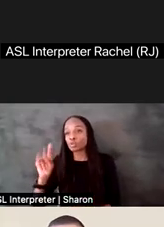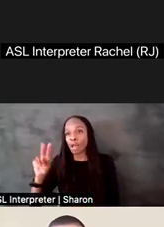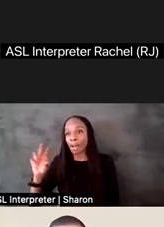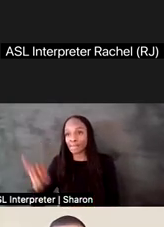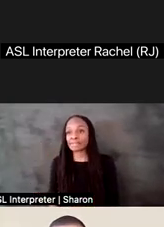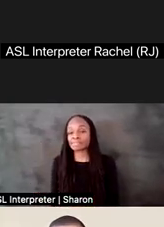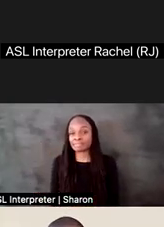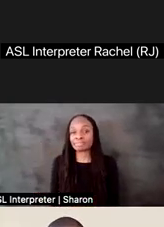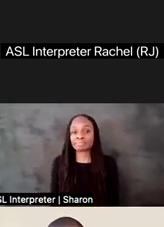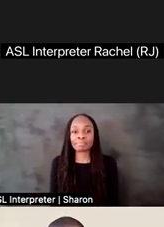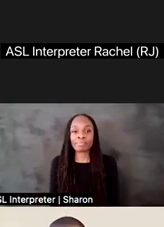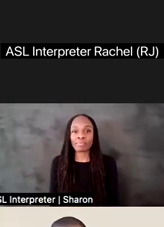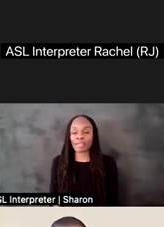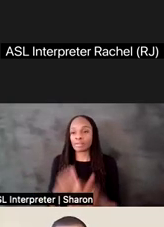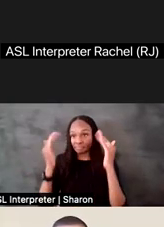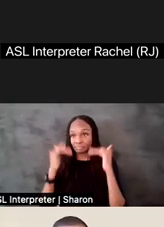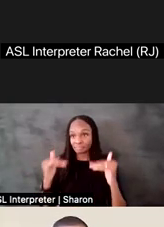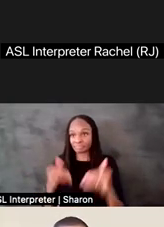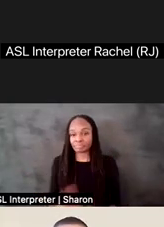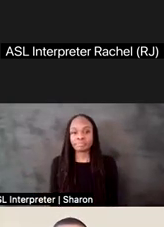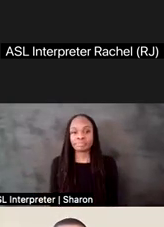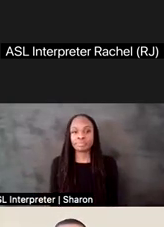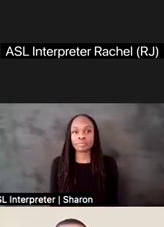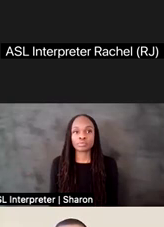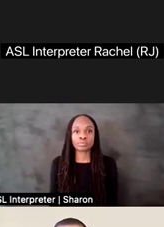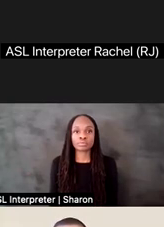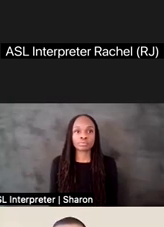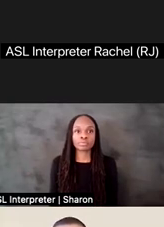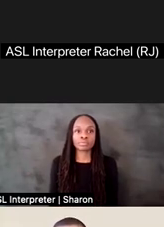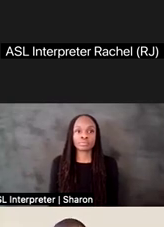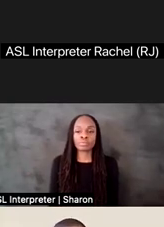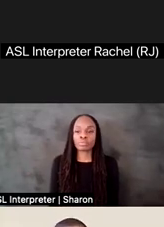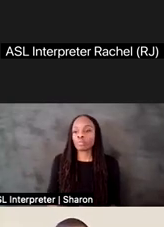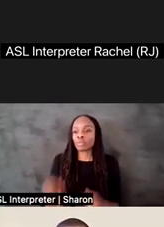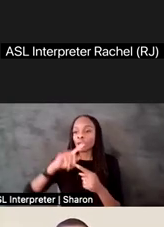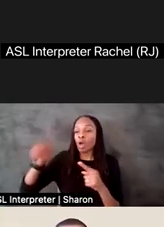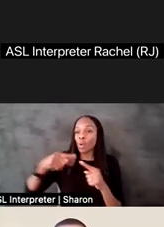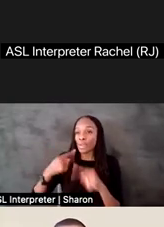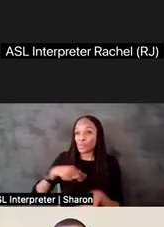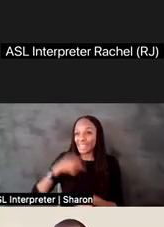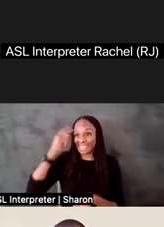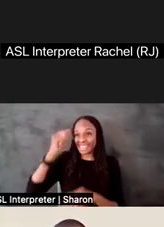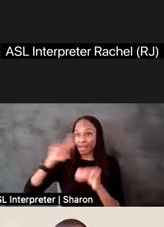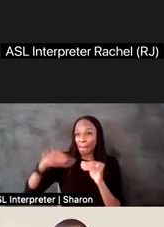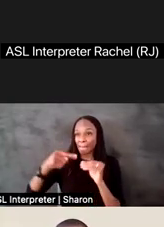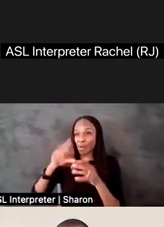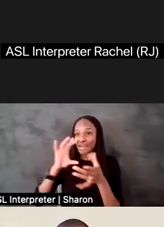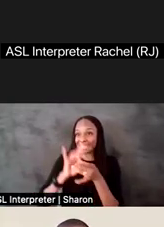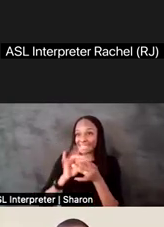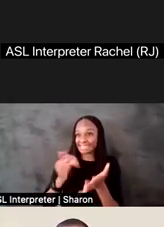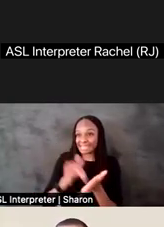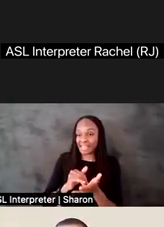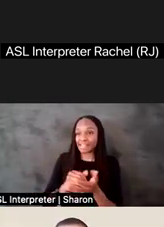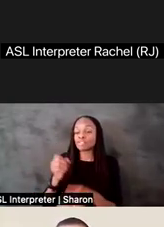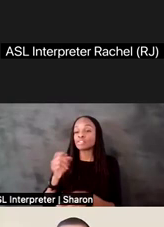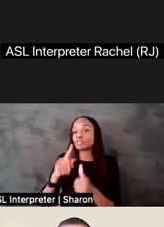next slide here. When we think about reconnecting the first few weeks after an